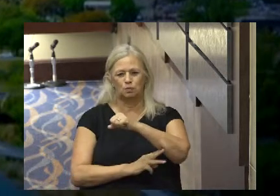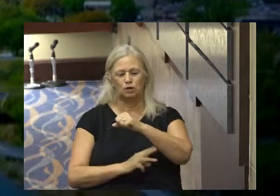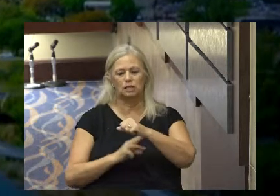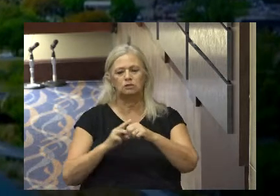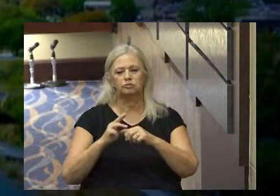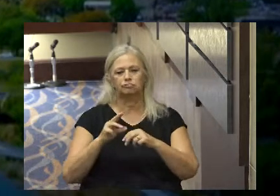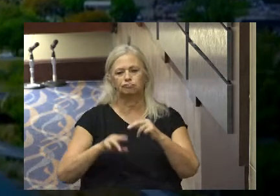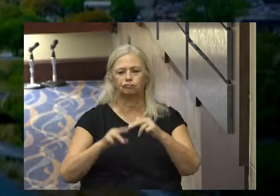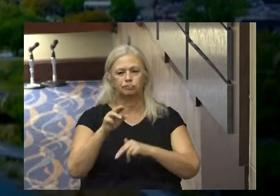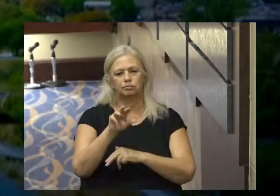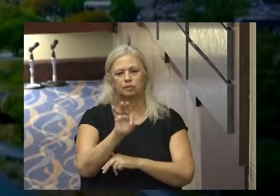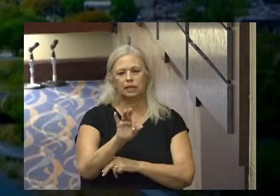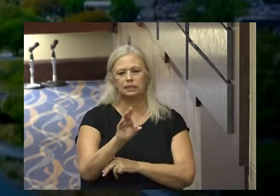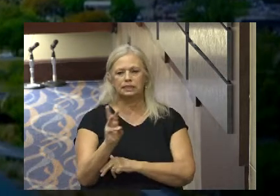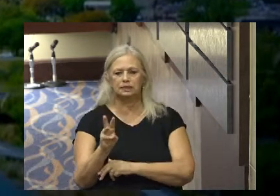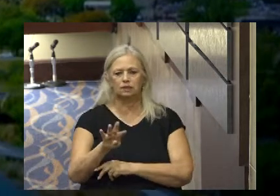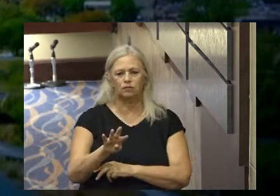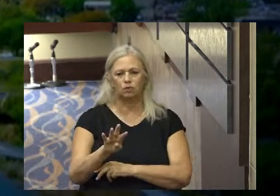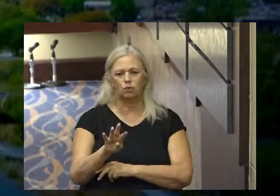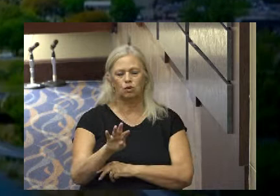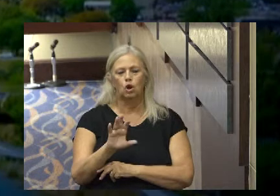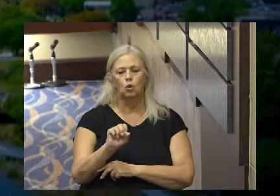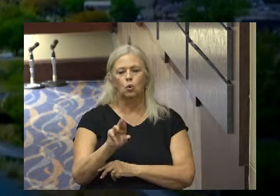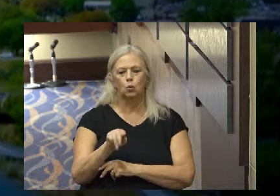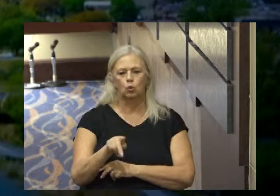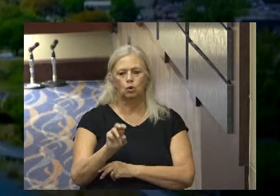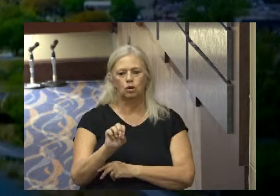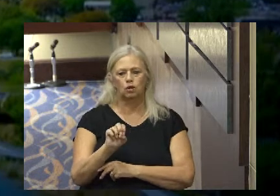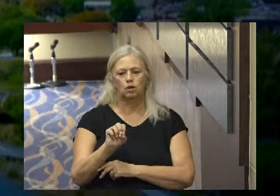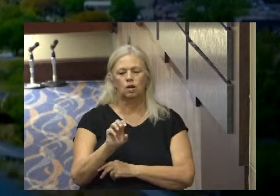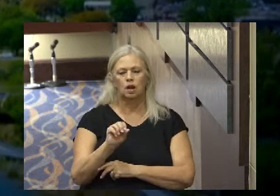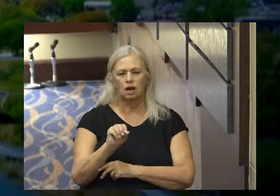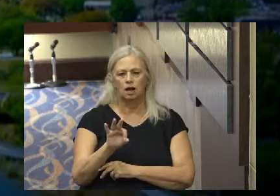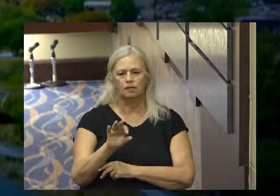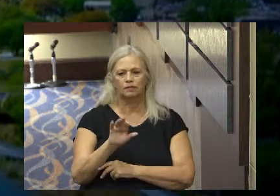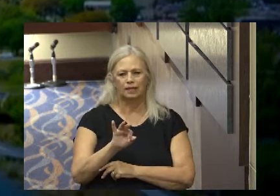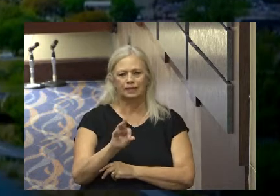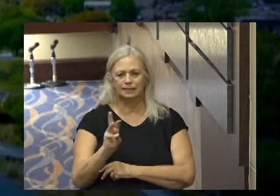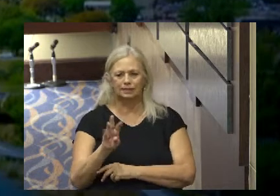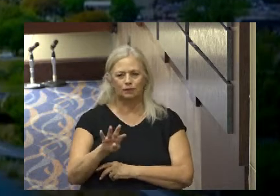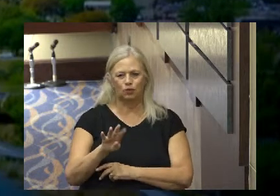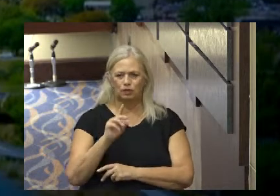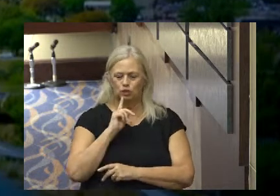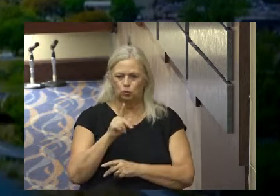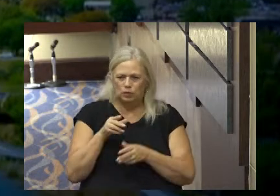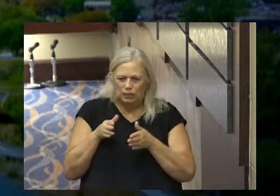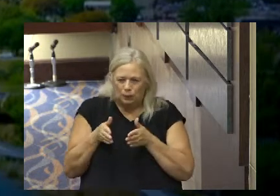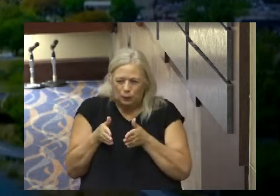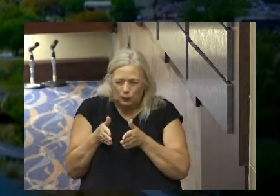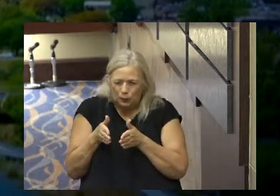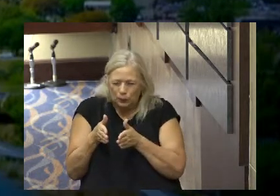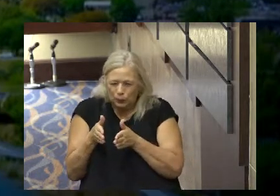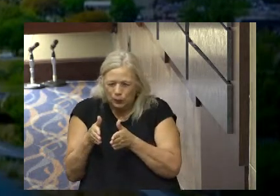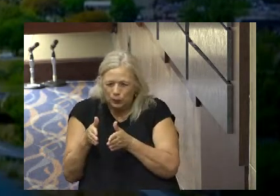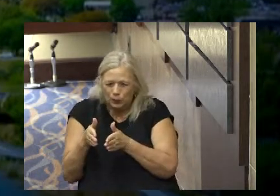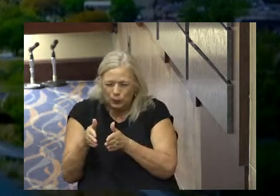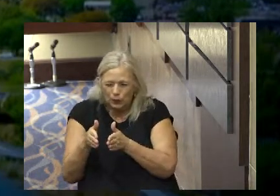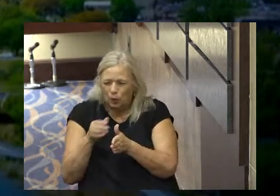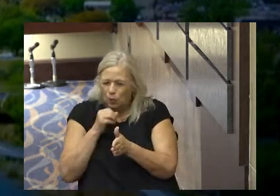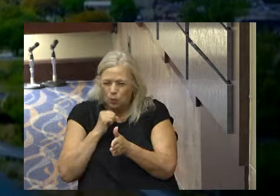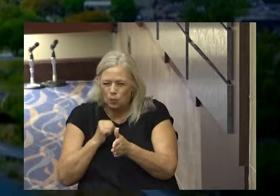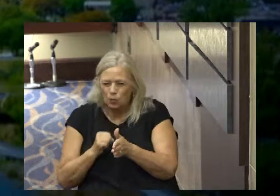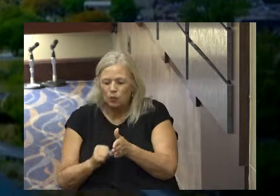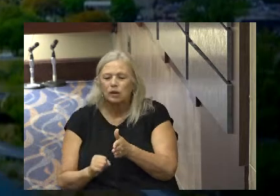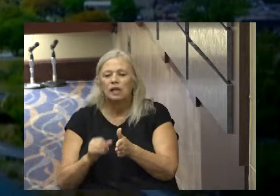1964 by the Corps of Engineers, and it looks like a 1964 bridge. It's quite narrow, it's quite old.